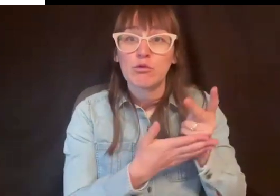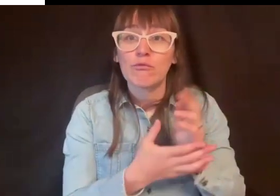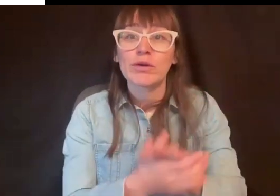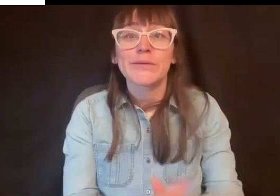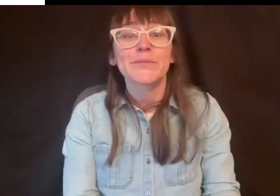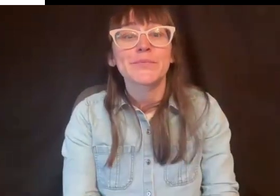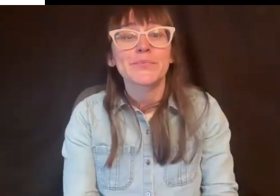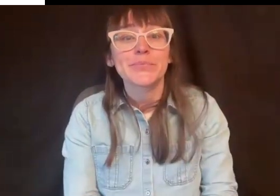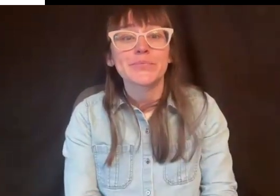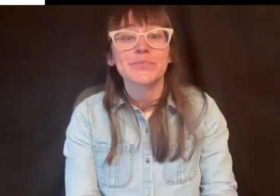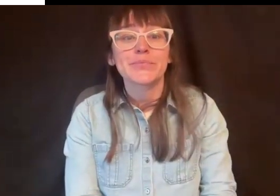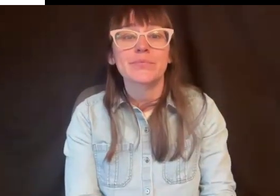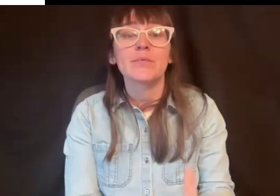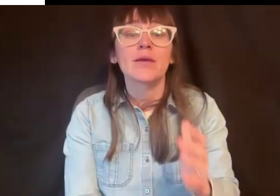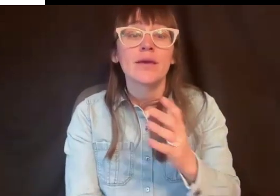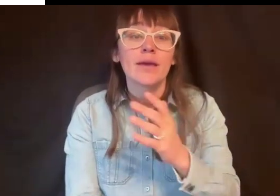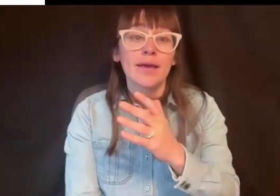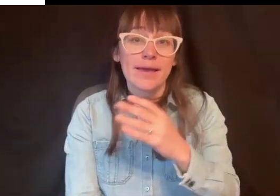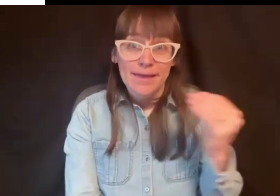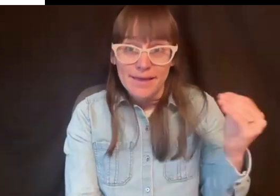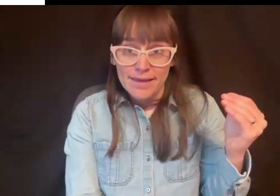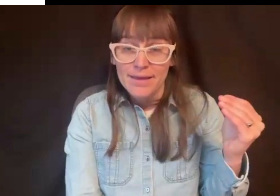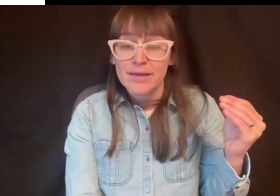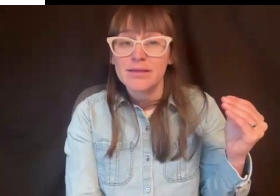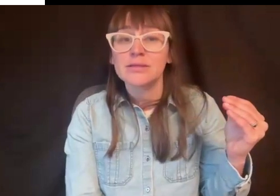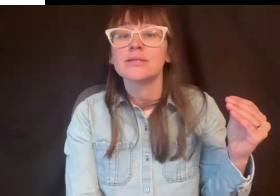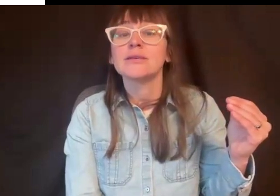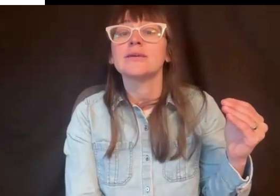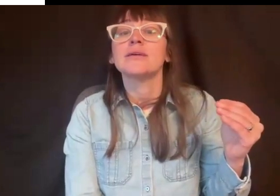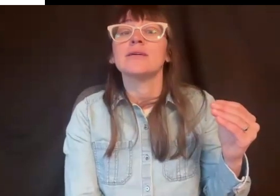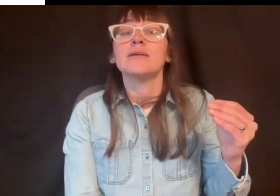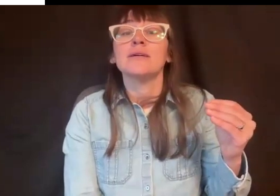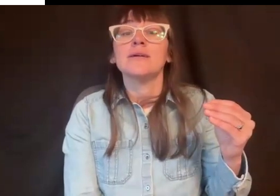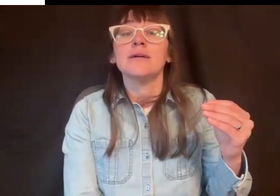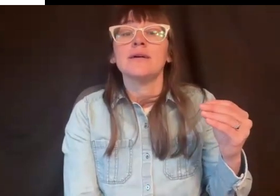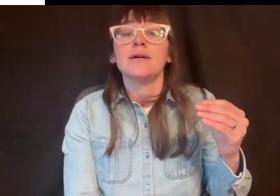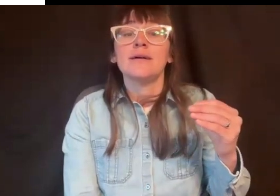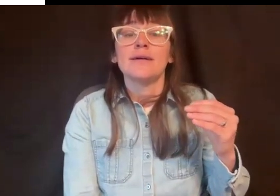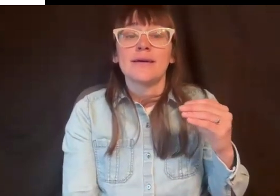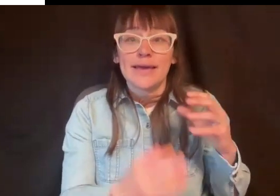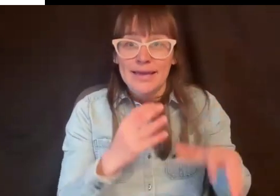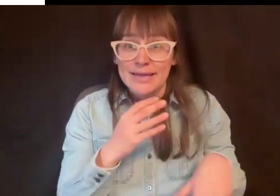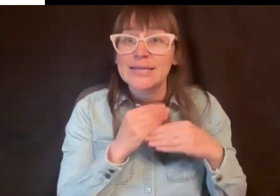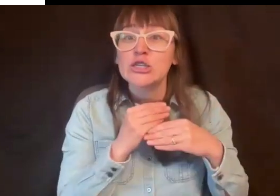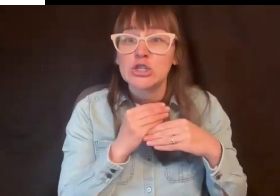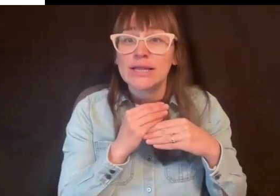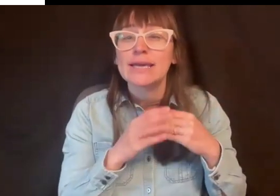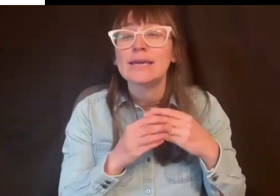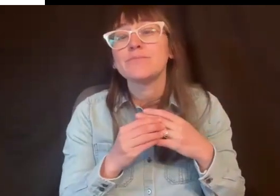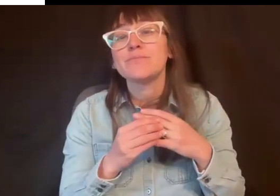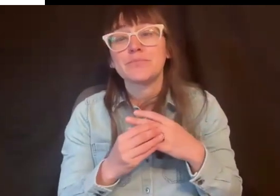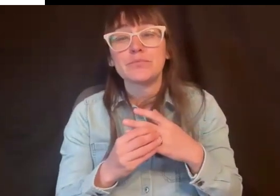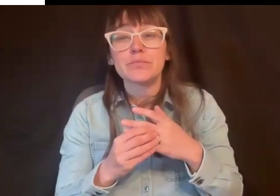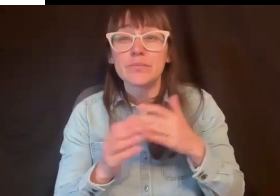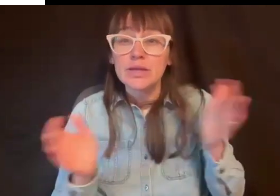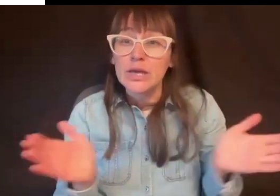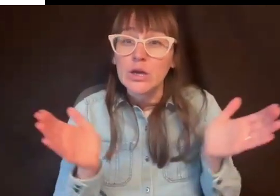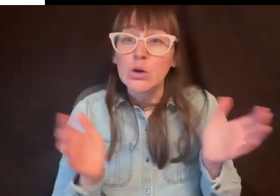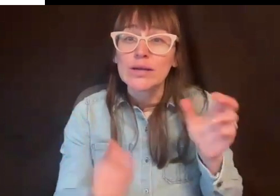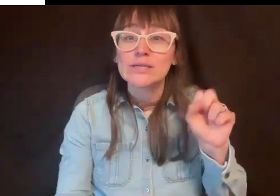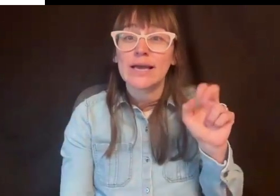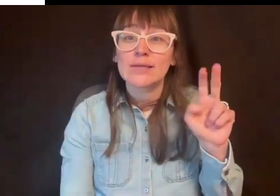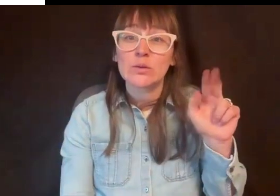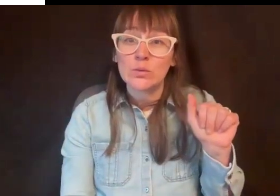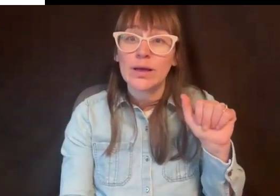Second, in addition to an approval process specific to Section 212 agreements, we also encourage SUAs to